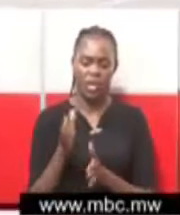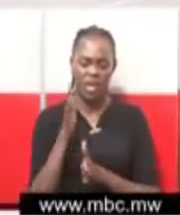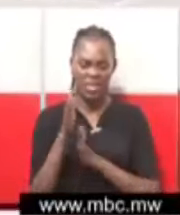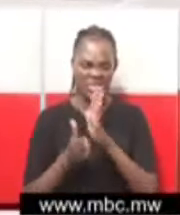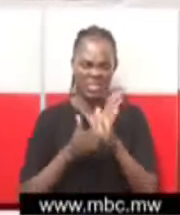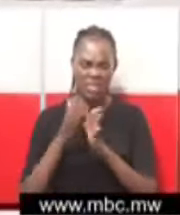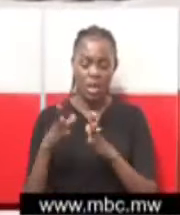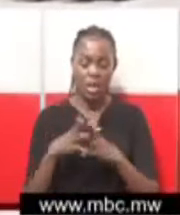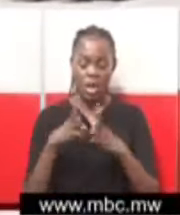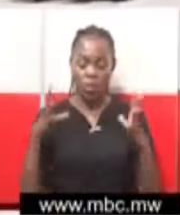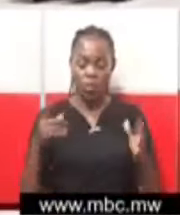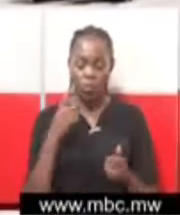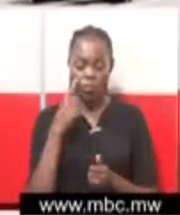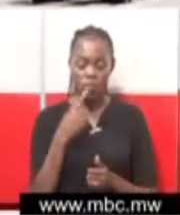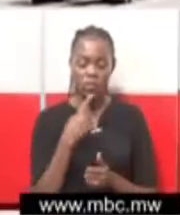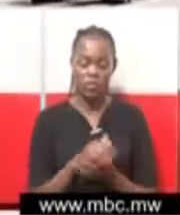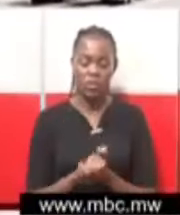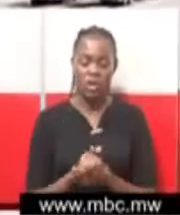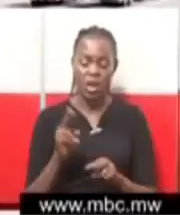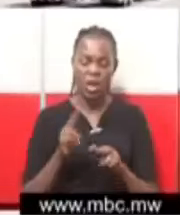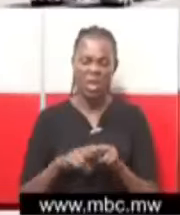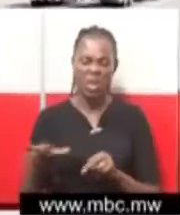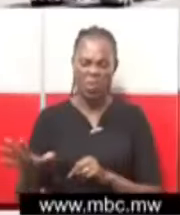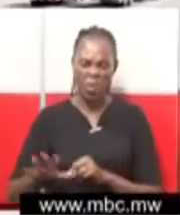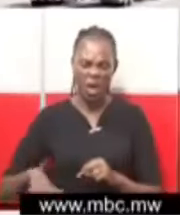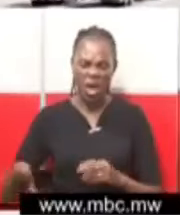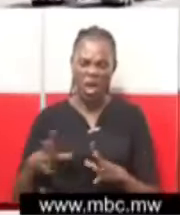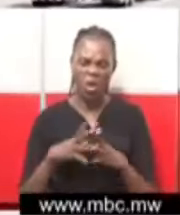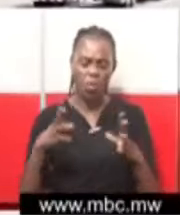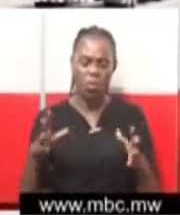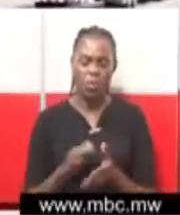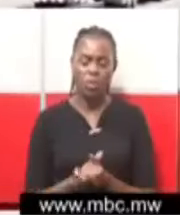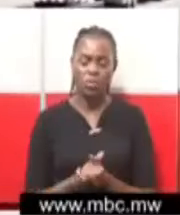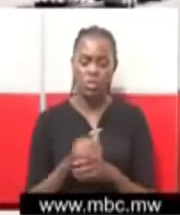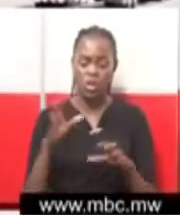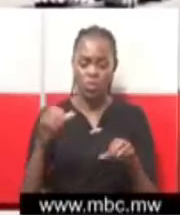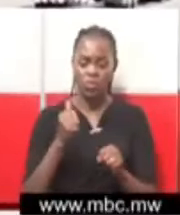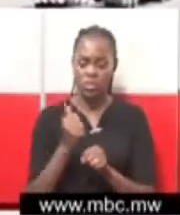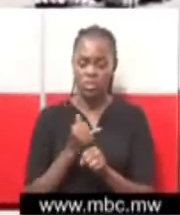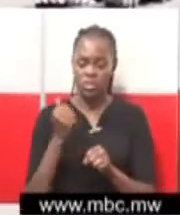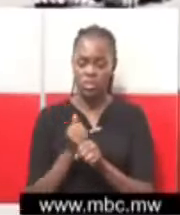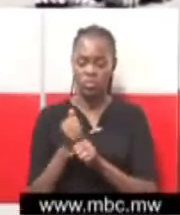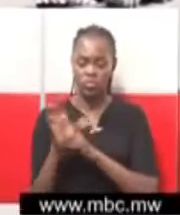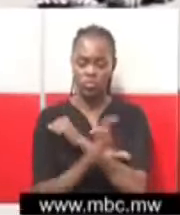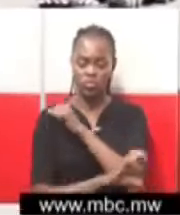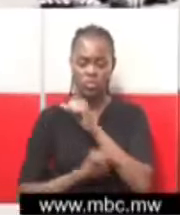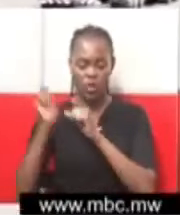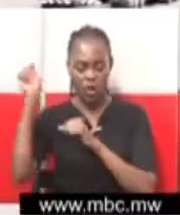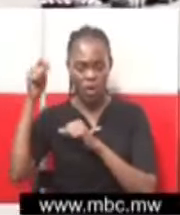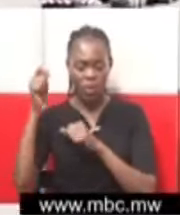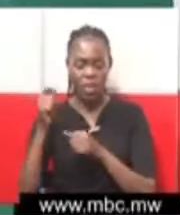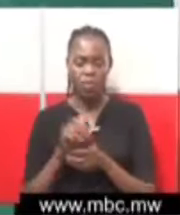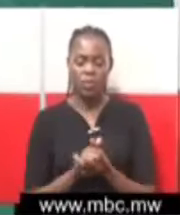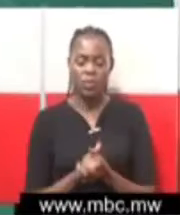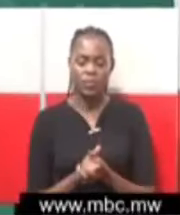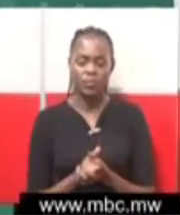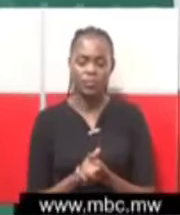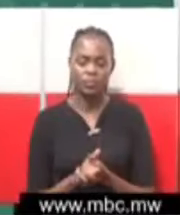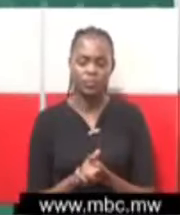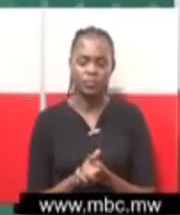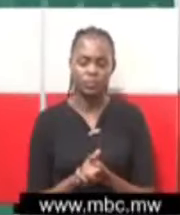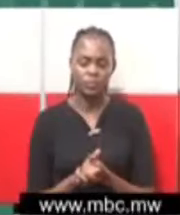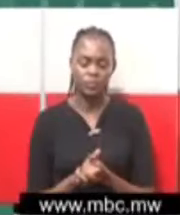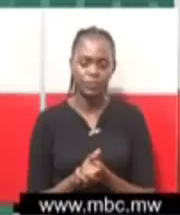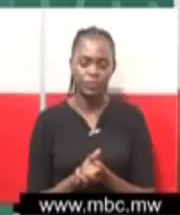that we still have a lot of capacity to be explored to Malawi. Okay, we are